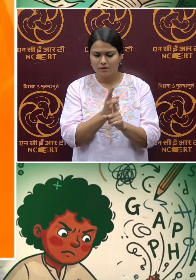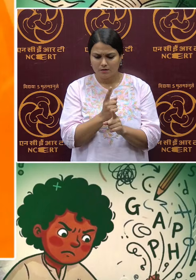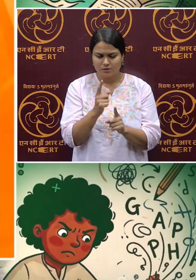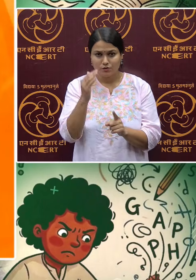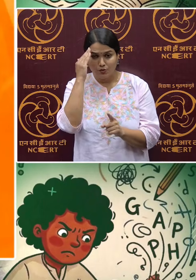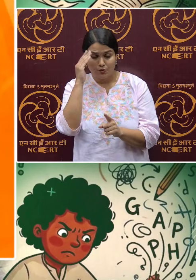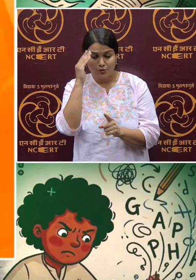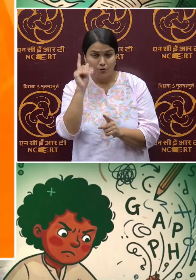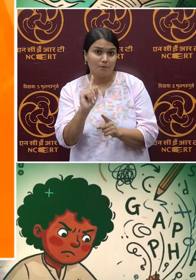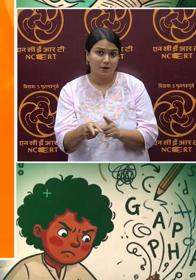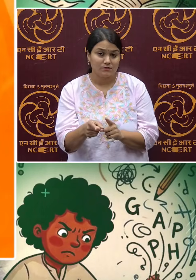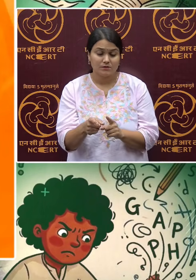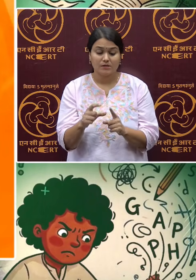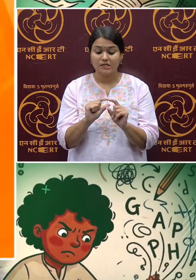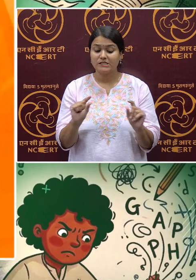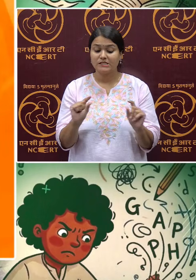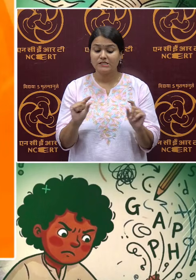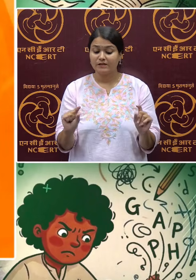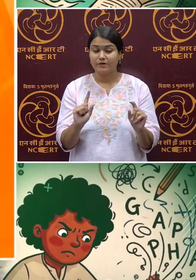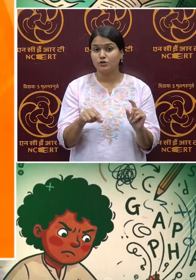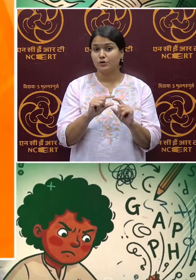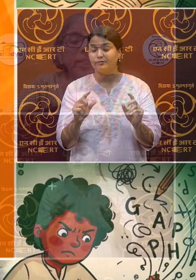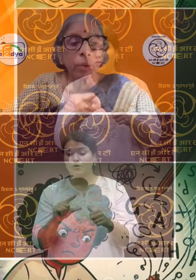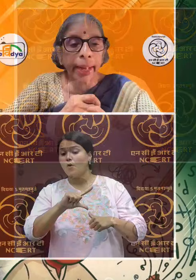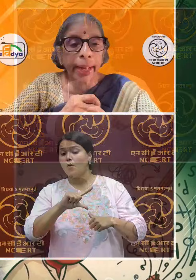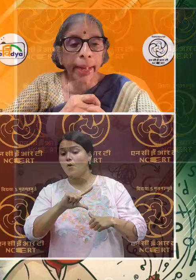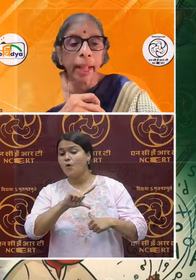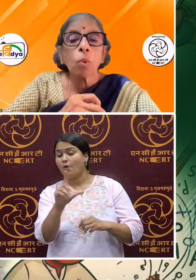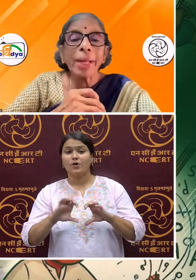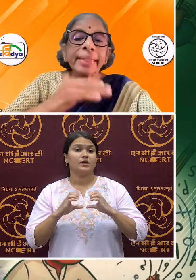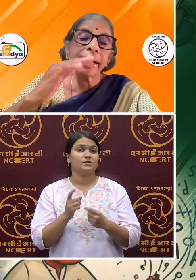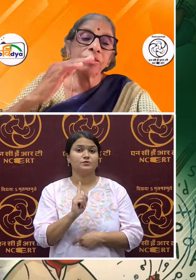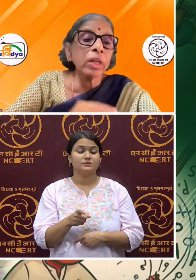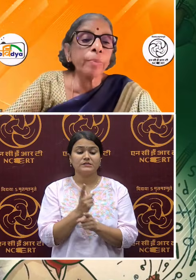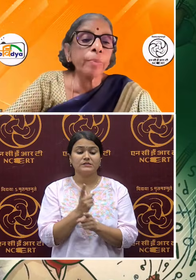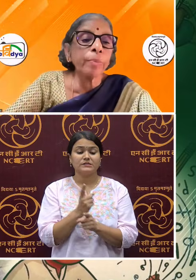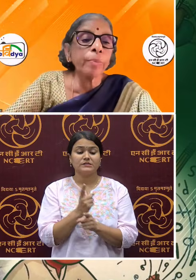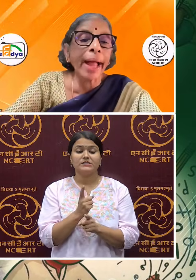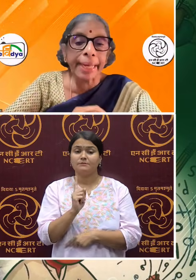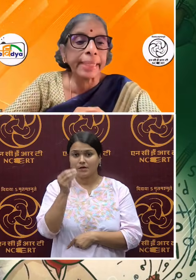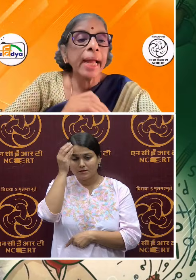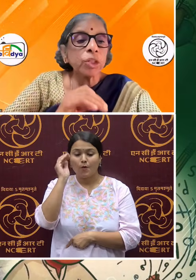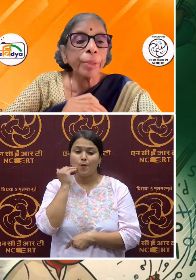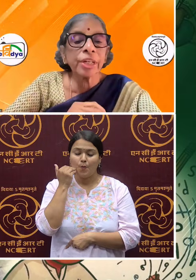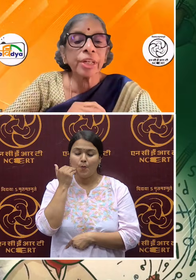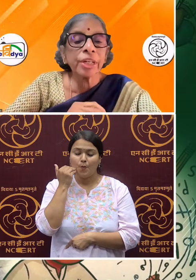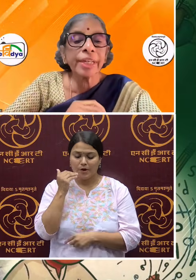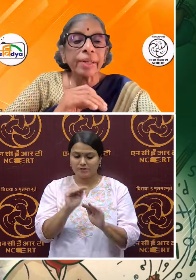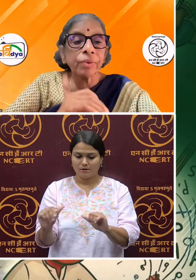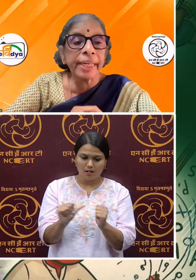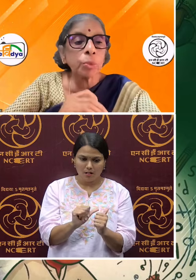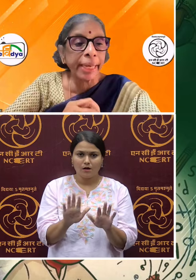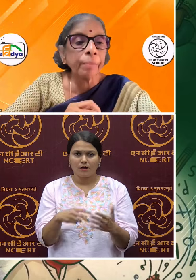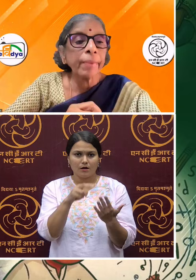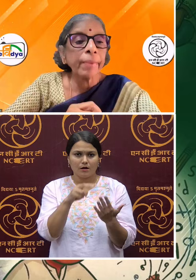know about it. Definition or no definition, all classroom teachers are aware when the child falls back behind, especially